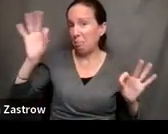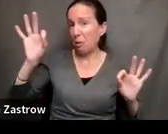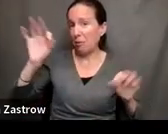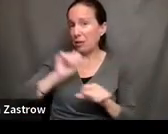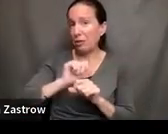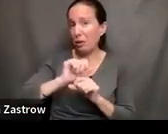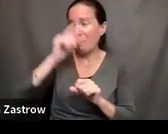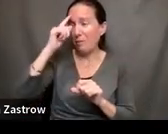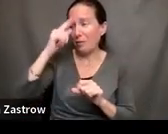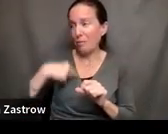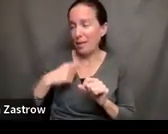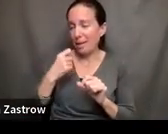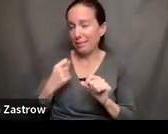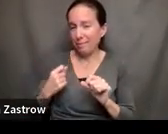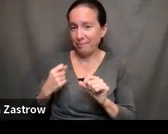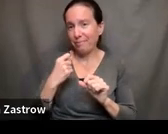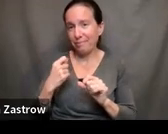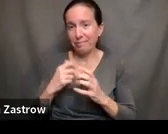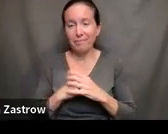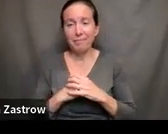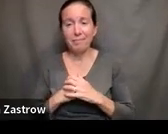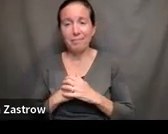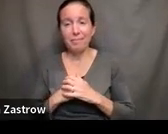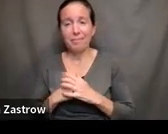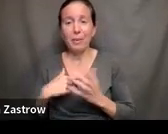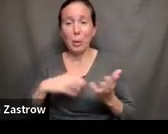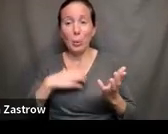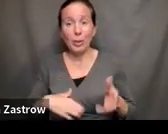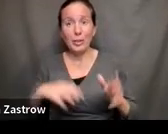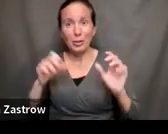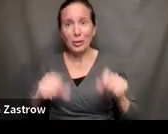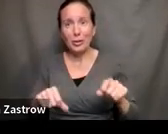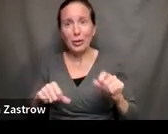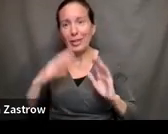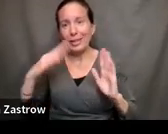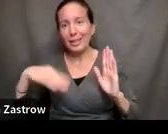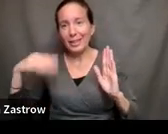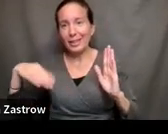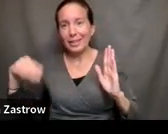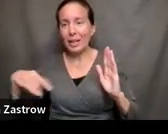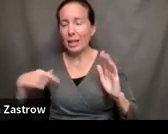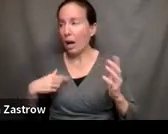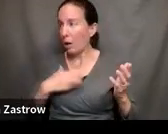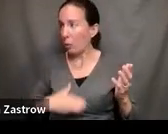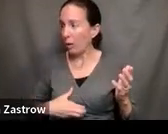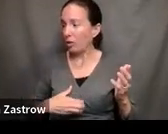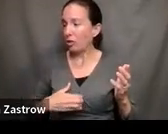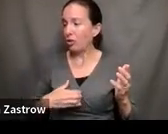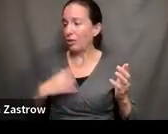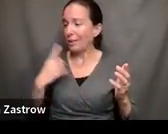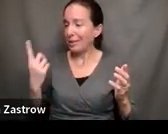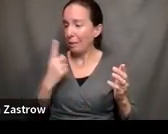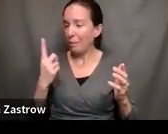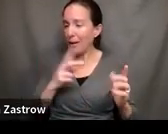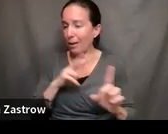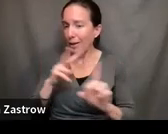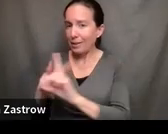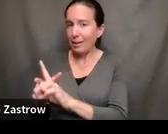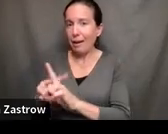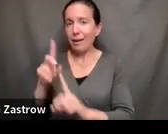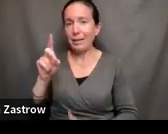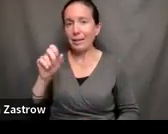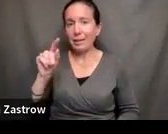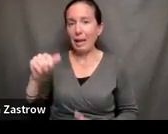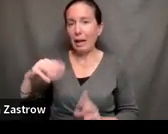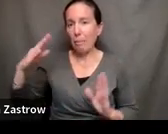awesome. If we could all have that, right? Somebody to just run around and take data for us, because I know that